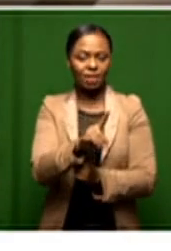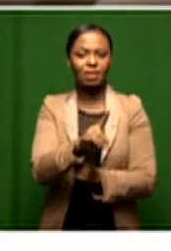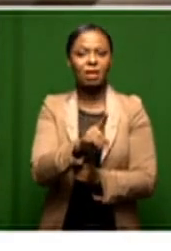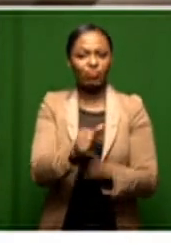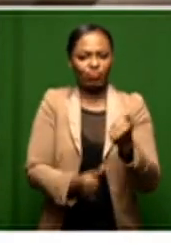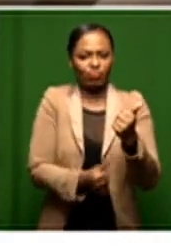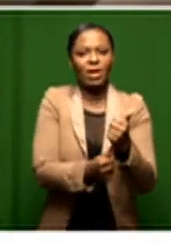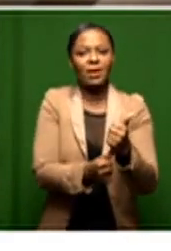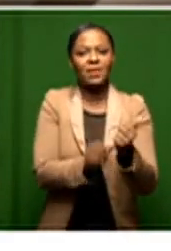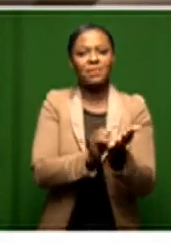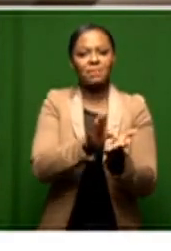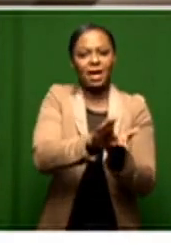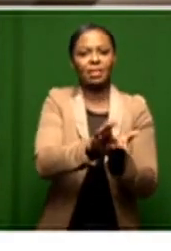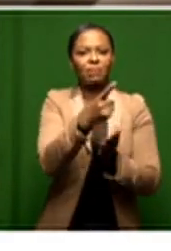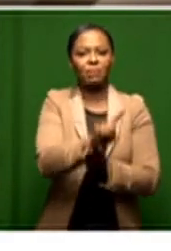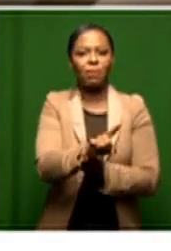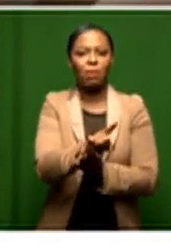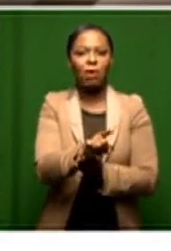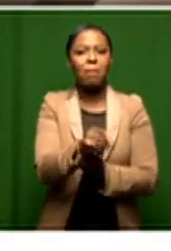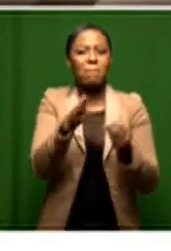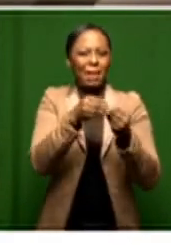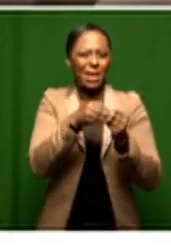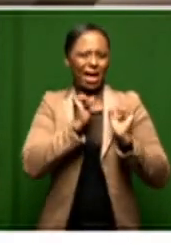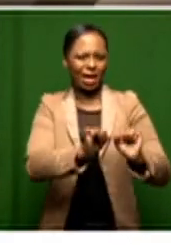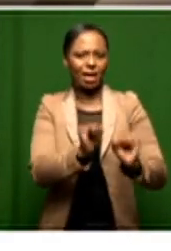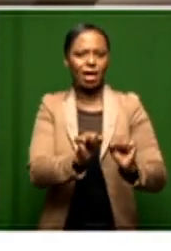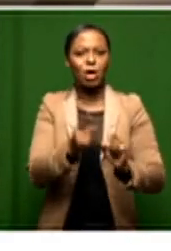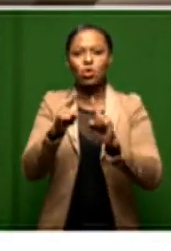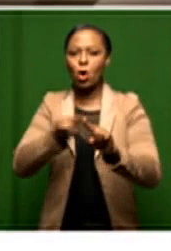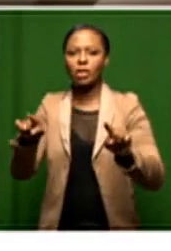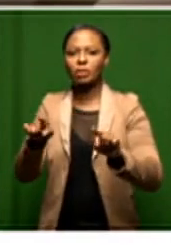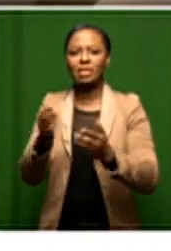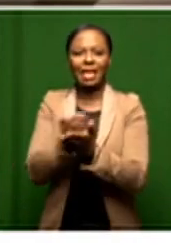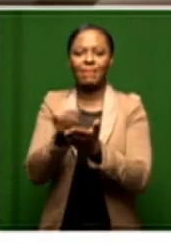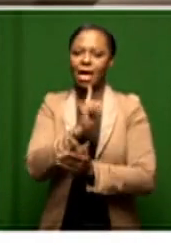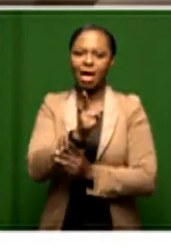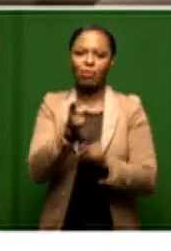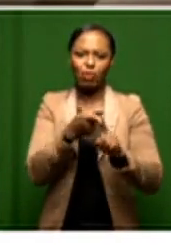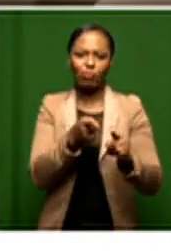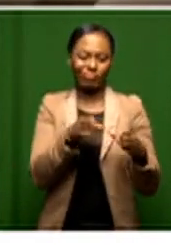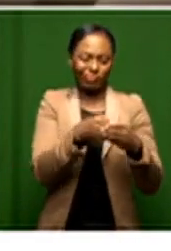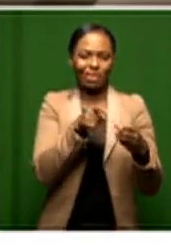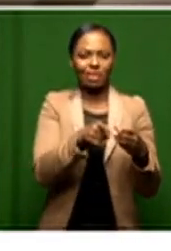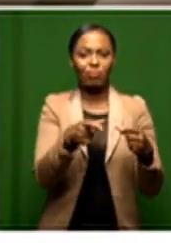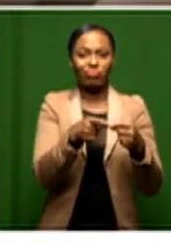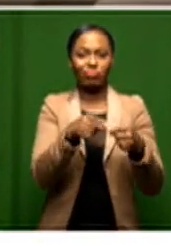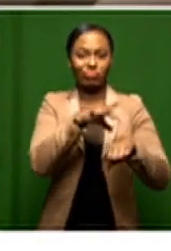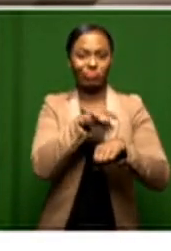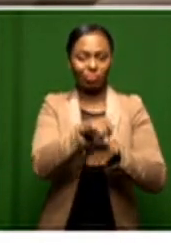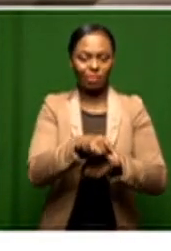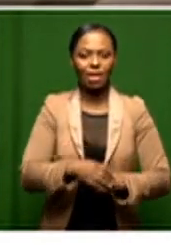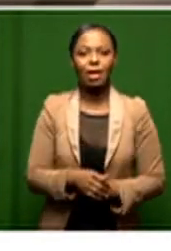risk funds for members, not from savings funds, directly from the scheme risk funds. In pricing